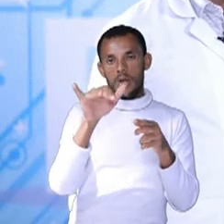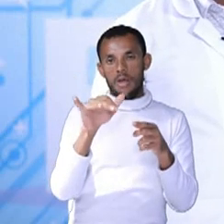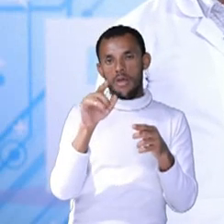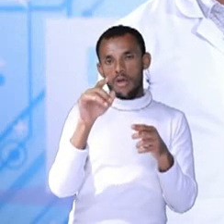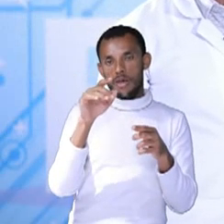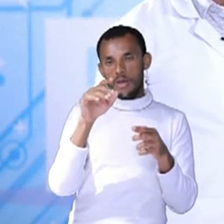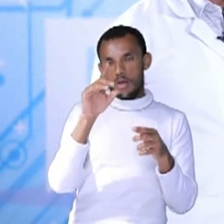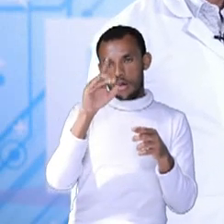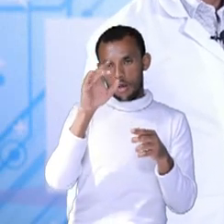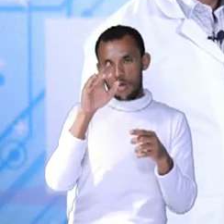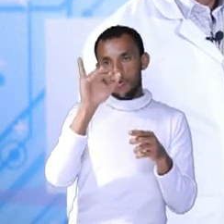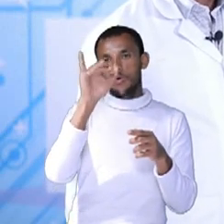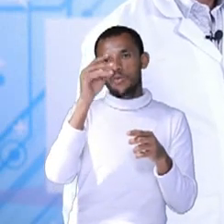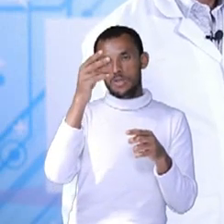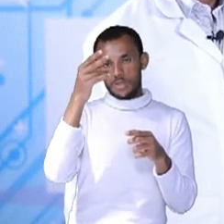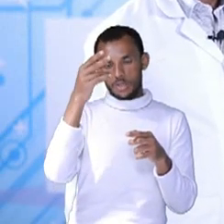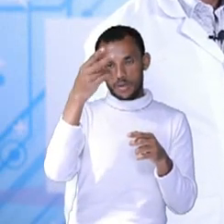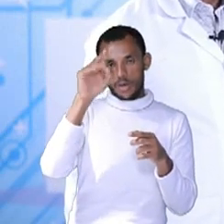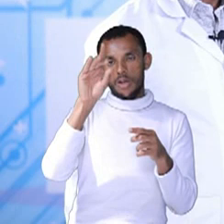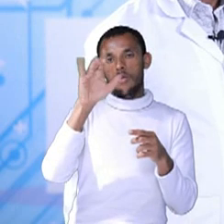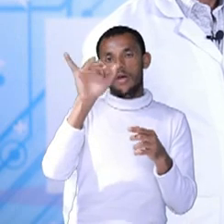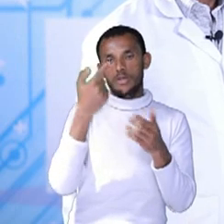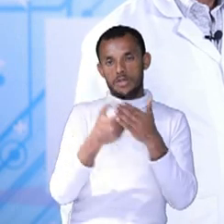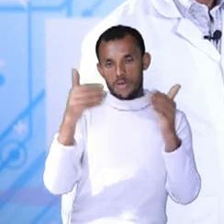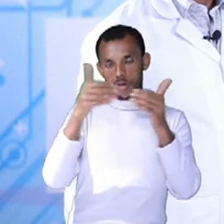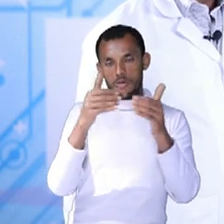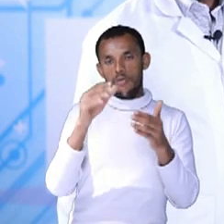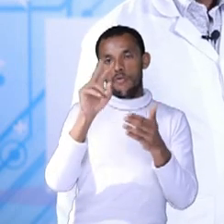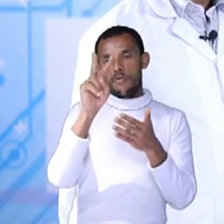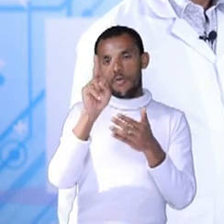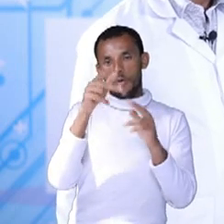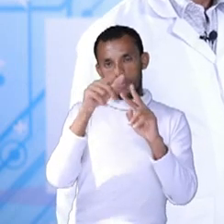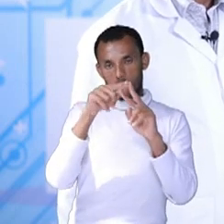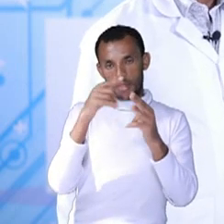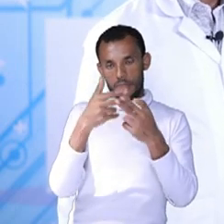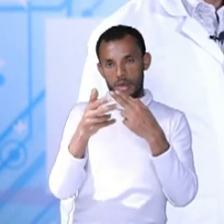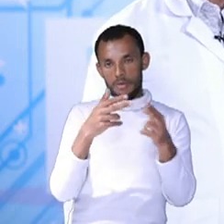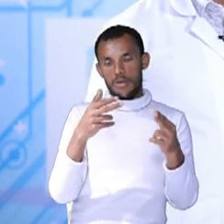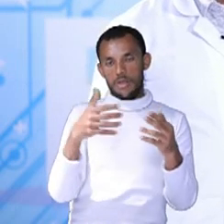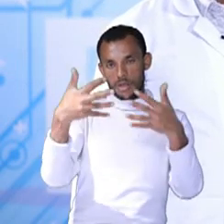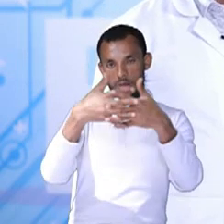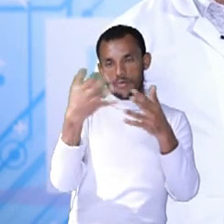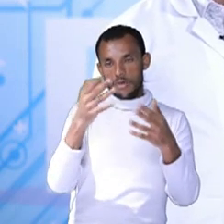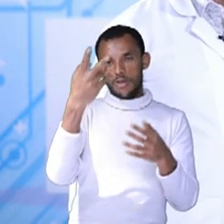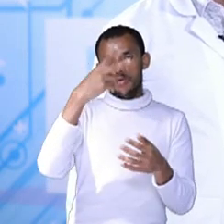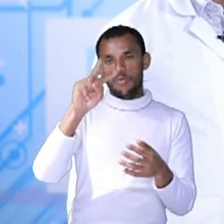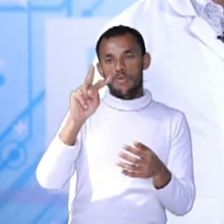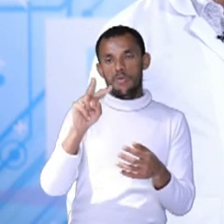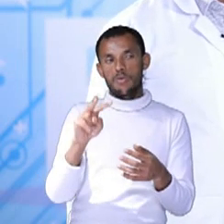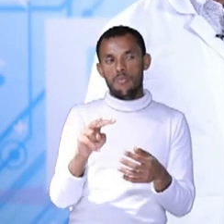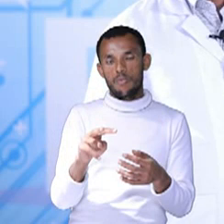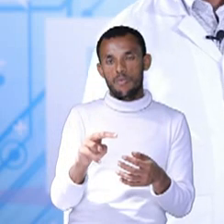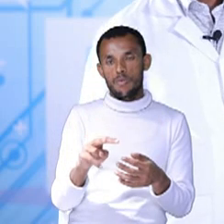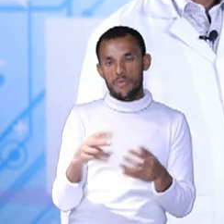you square it, dy. Therefore, this equal to this, volume is equal to pi times the integration of the square of this one,